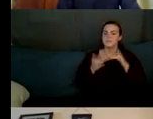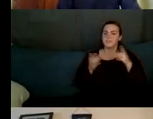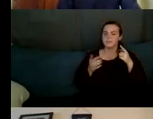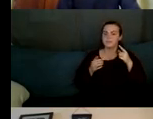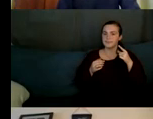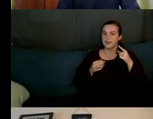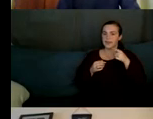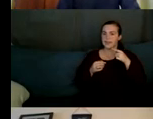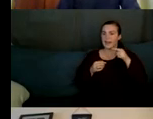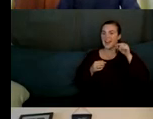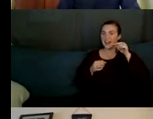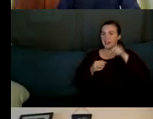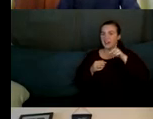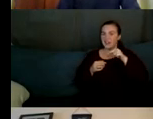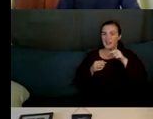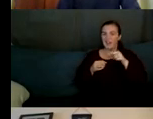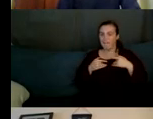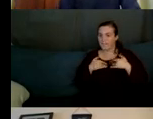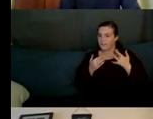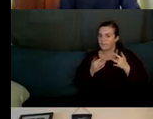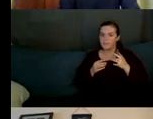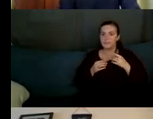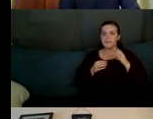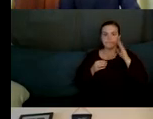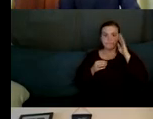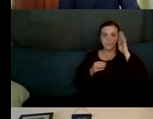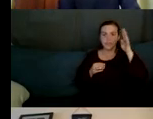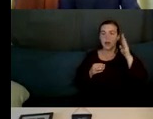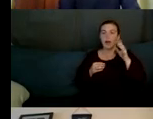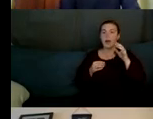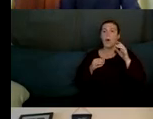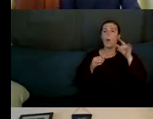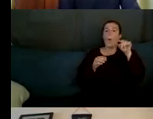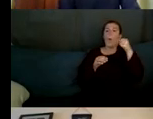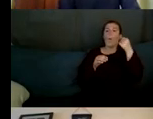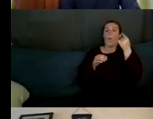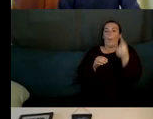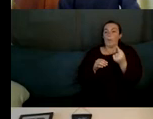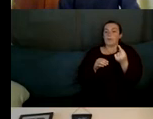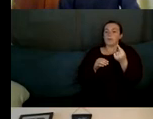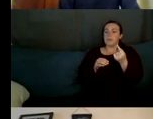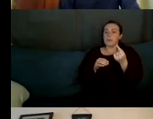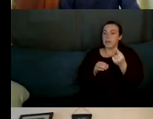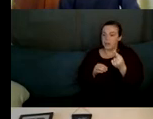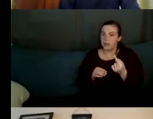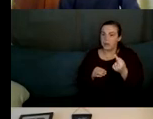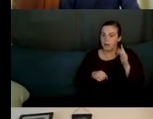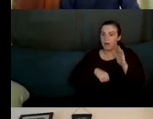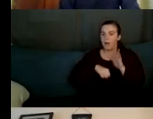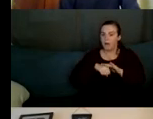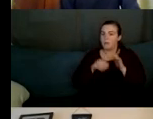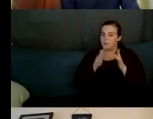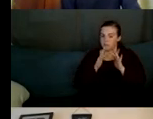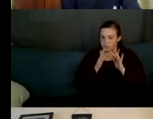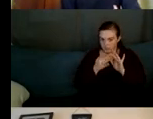was conceived of entirely as a virtual event. And one of the things that happened is that it ended up being